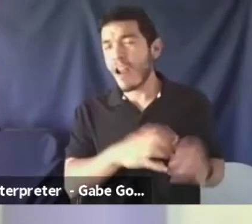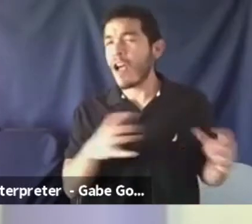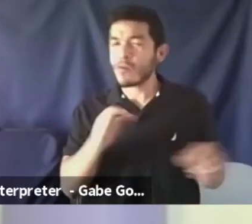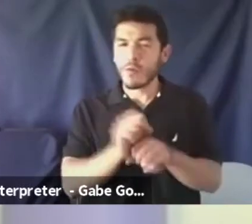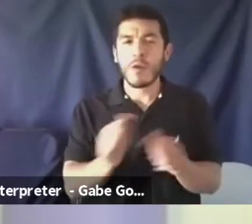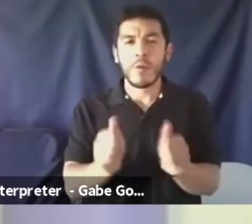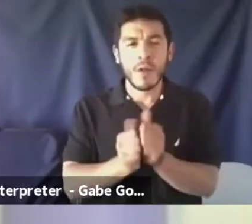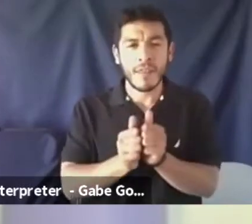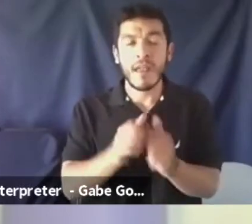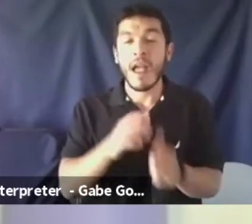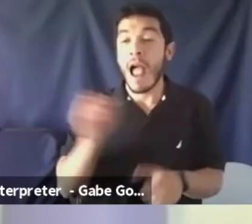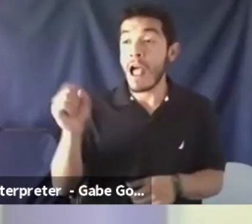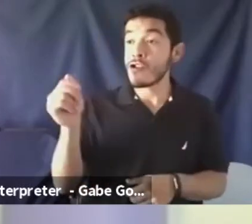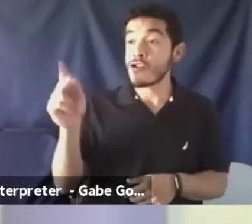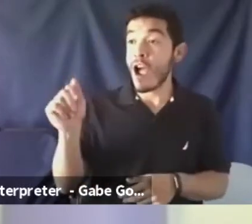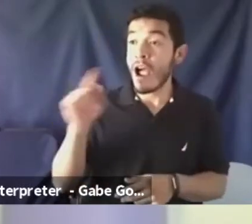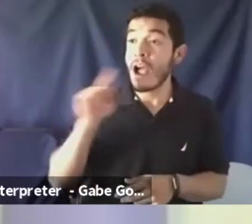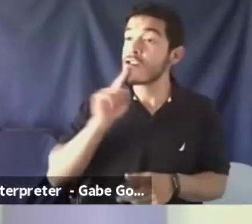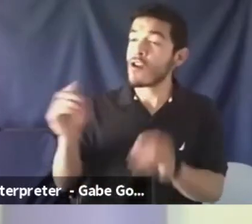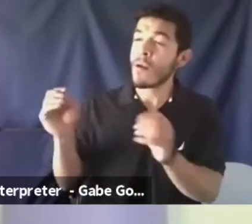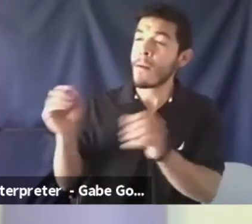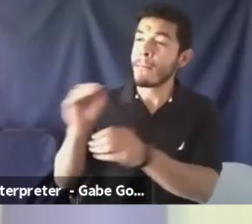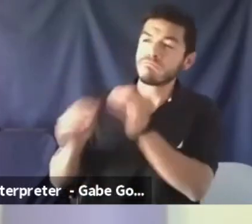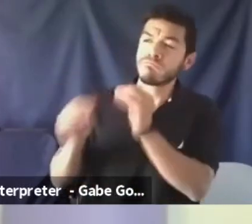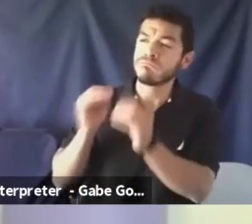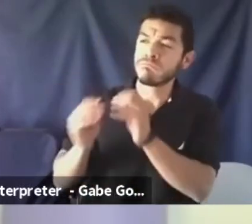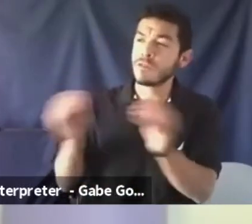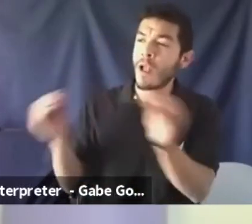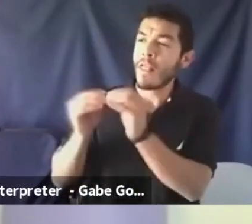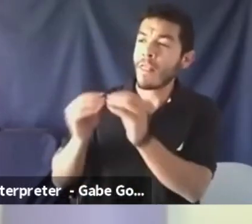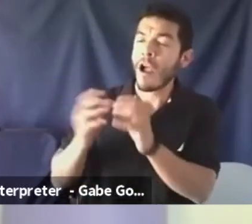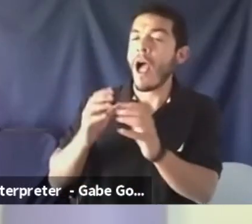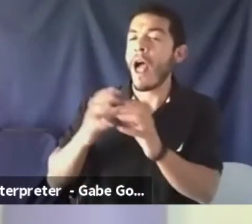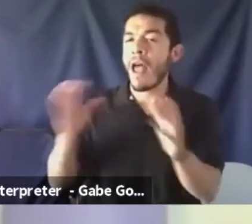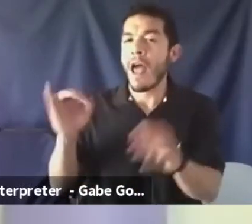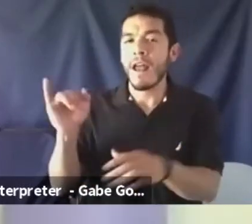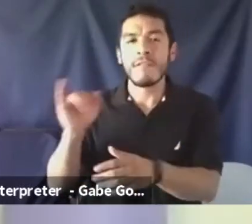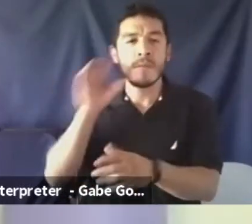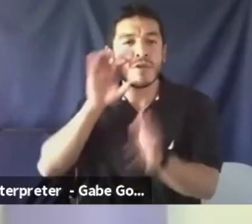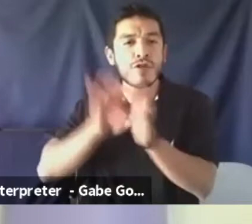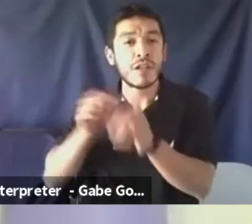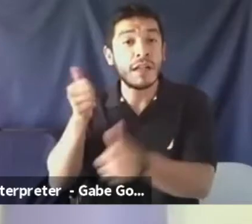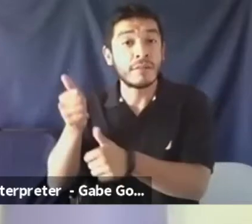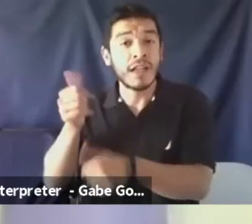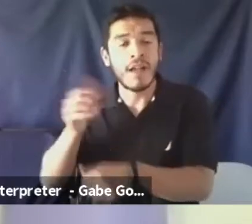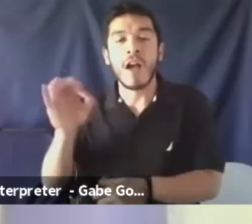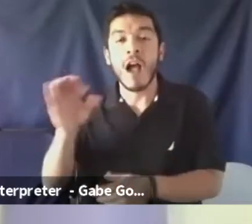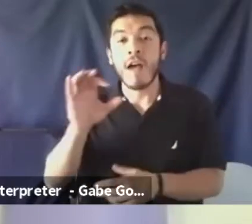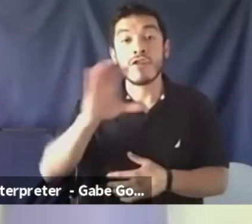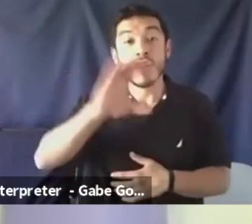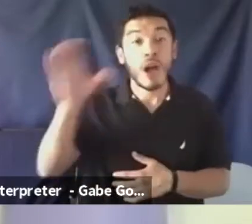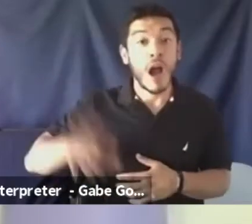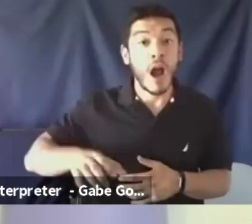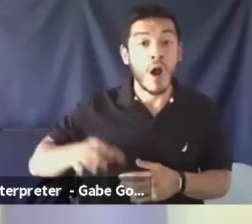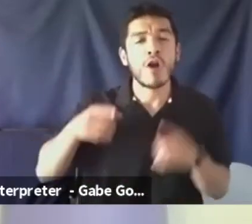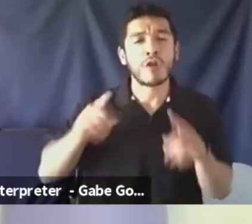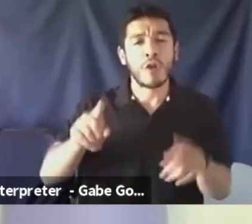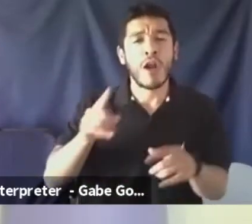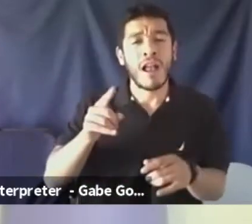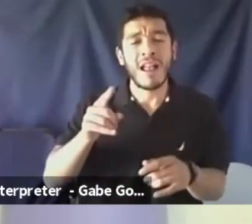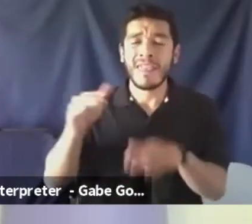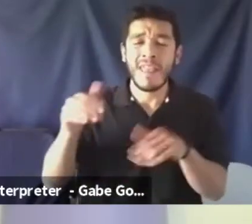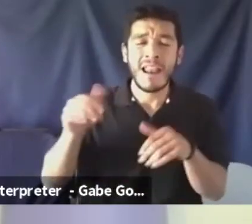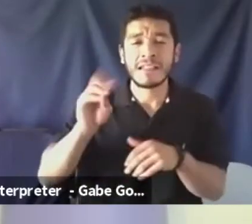compiled a lot of images himself of Chicago, specifically during the late 60s and early